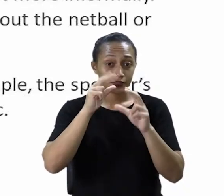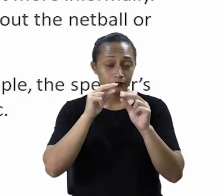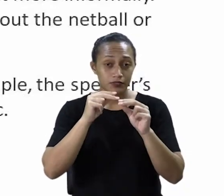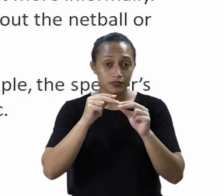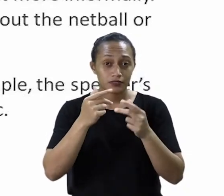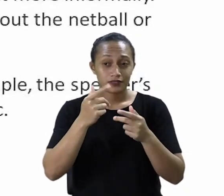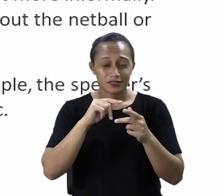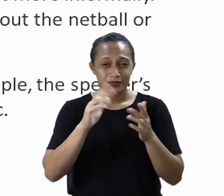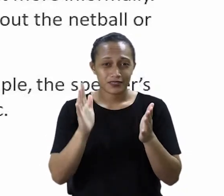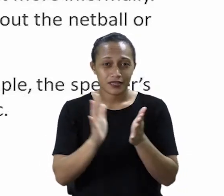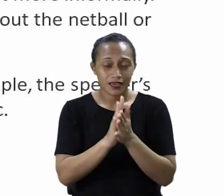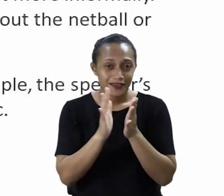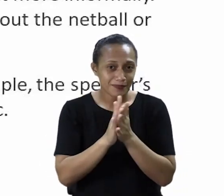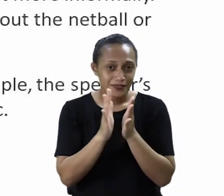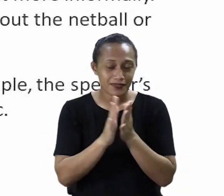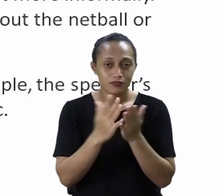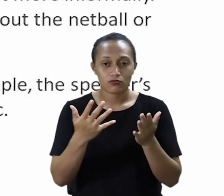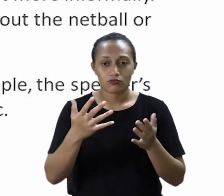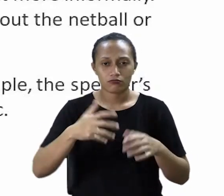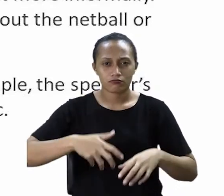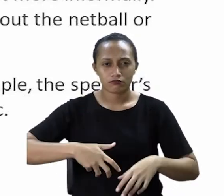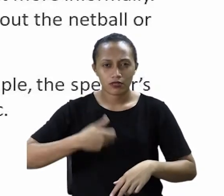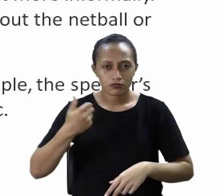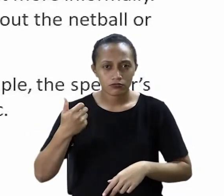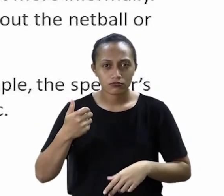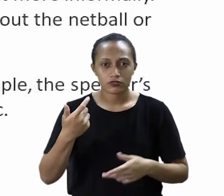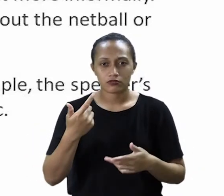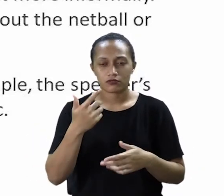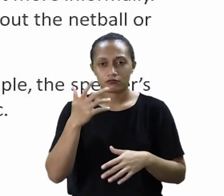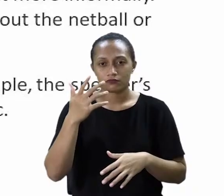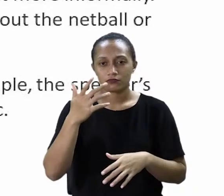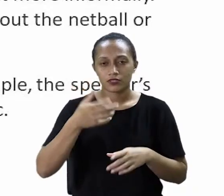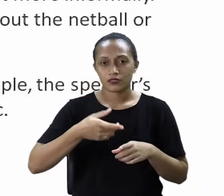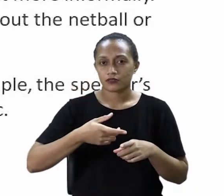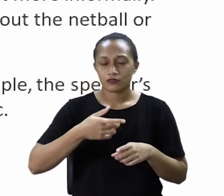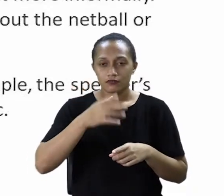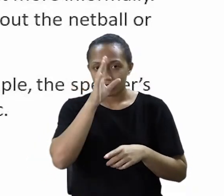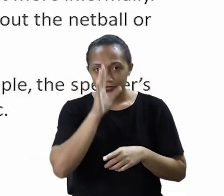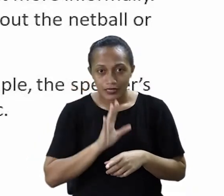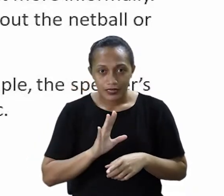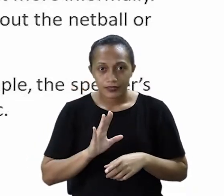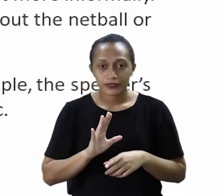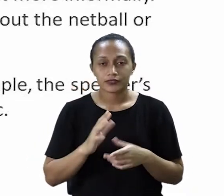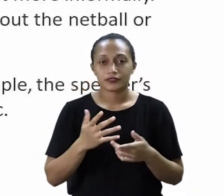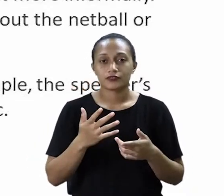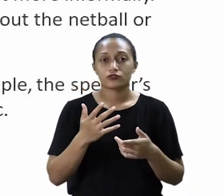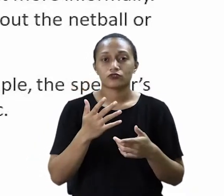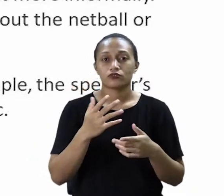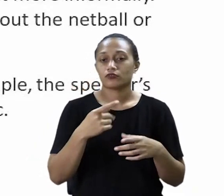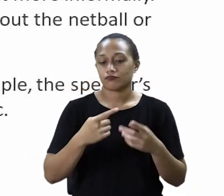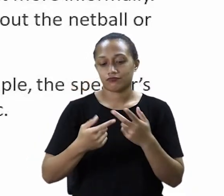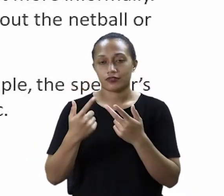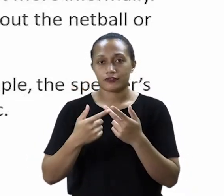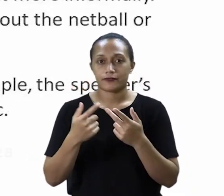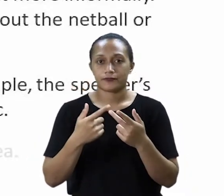be happy, angry, disappointing, sad, or